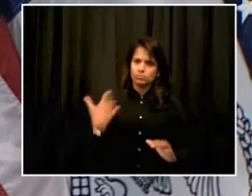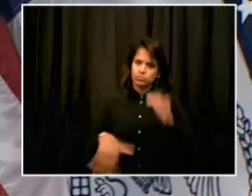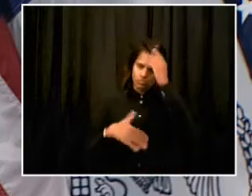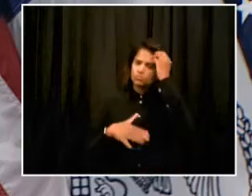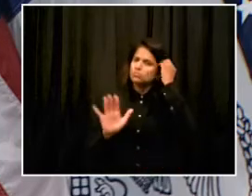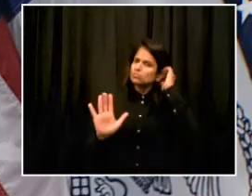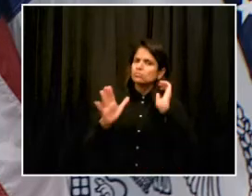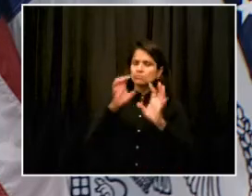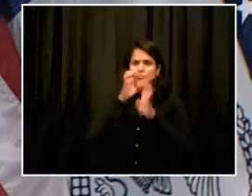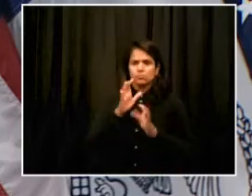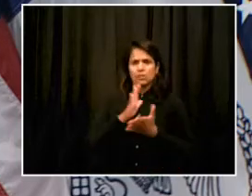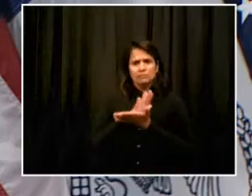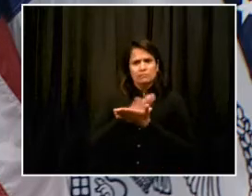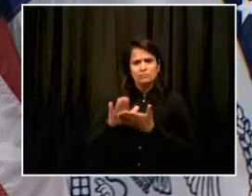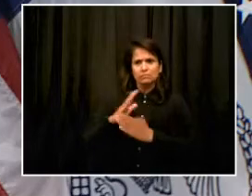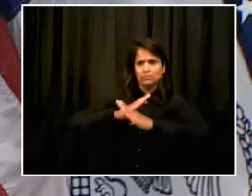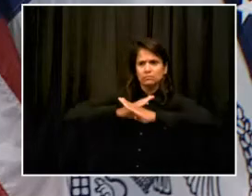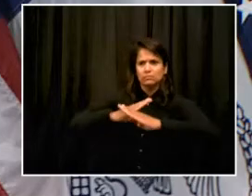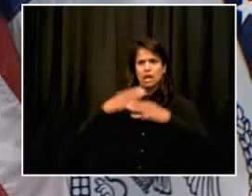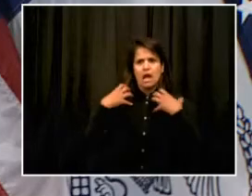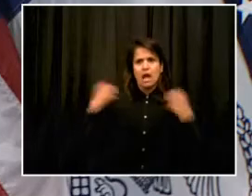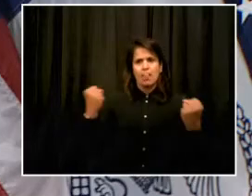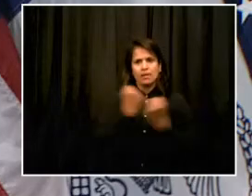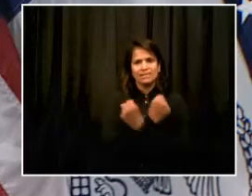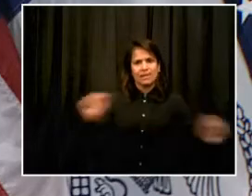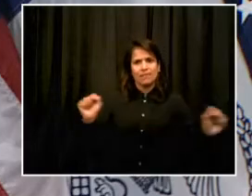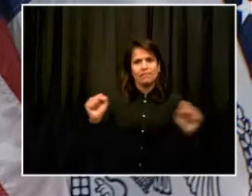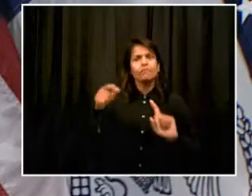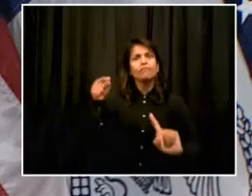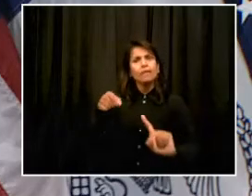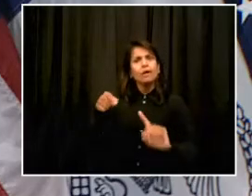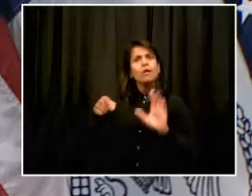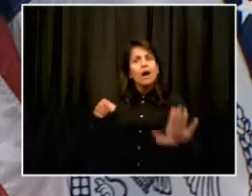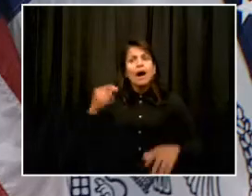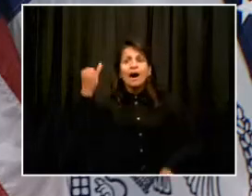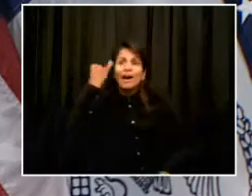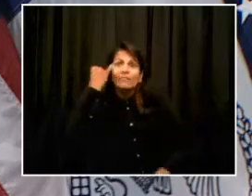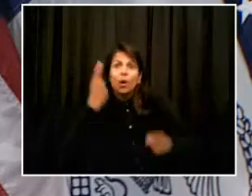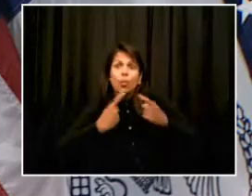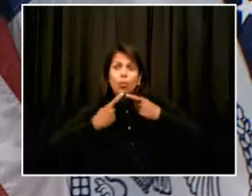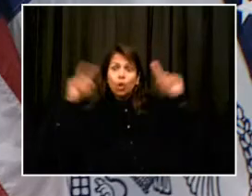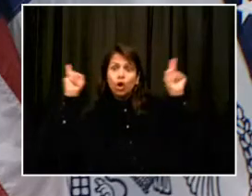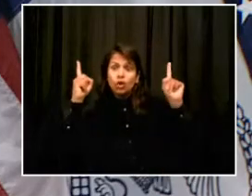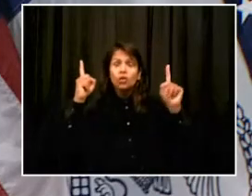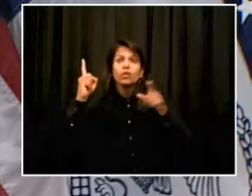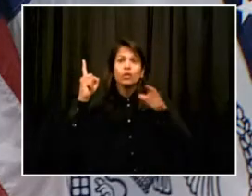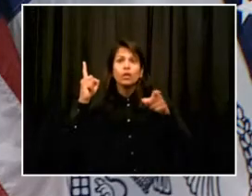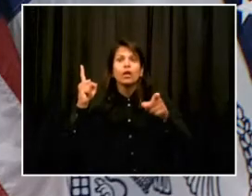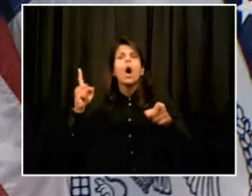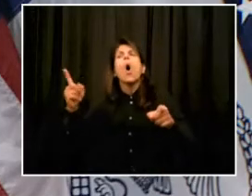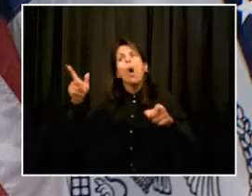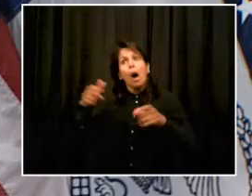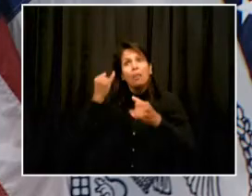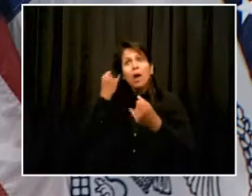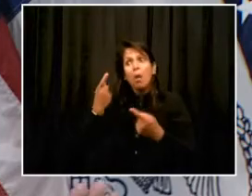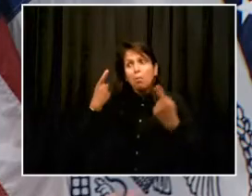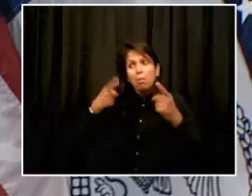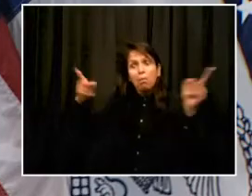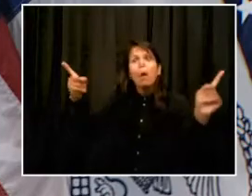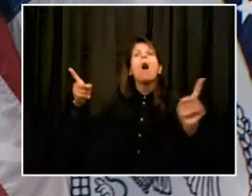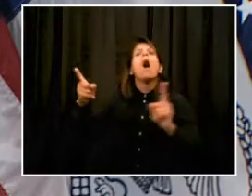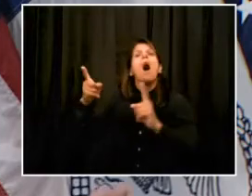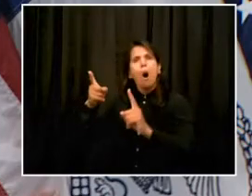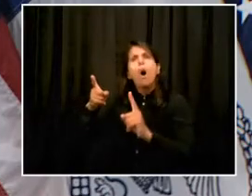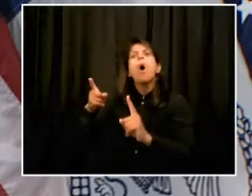word has gotten across and we're really seeing a high level of compliance, we might need it less. But we're going to have to do it for a while to see what makes sense. So let's go to the